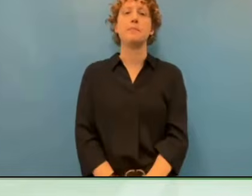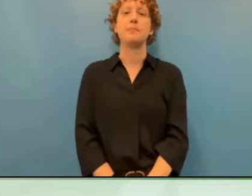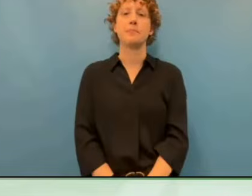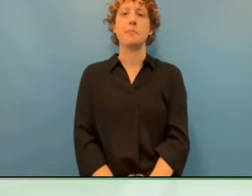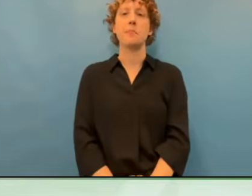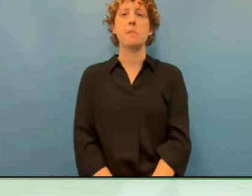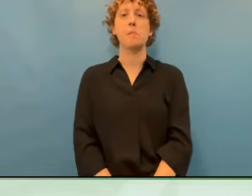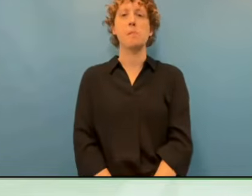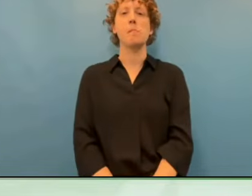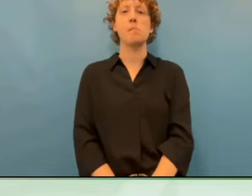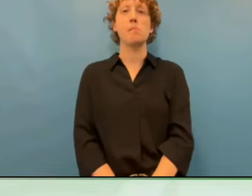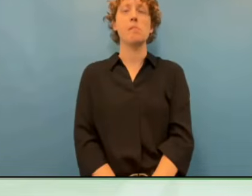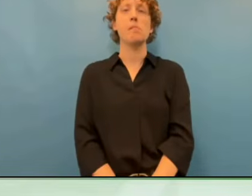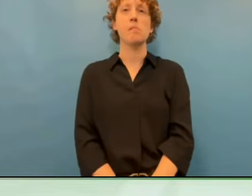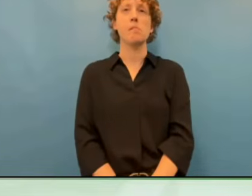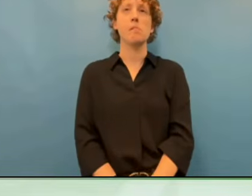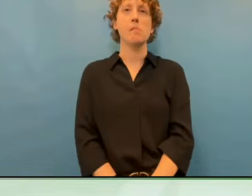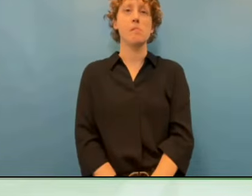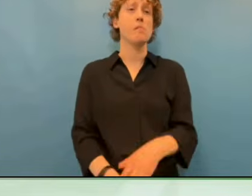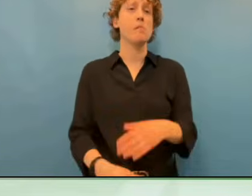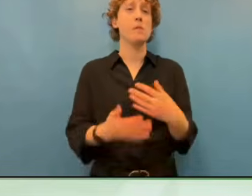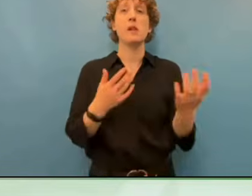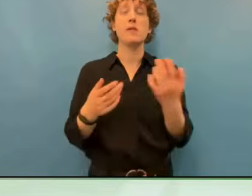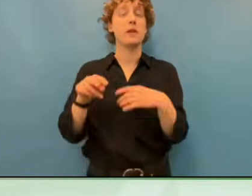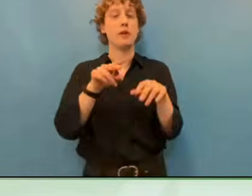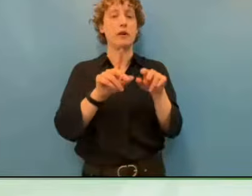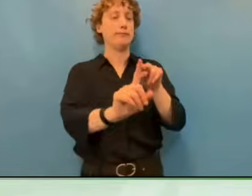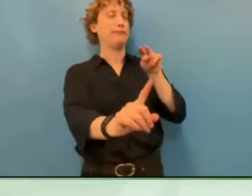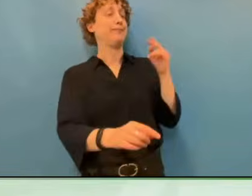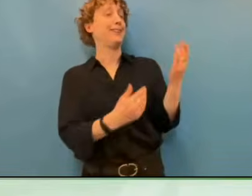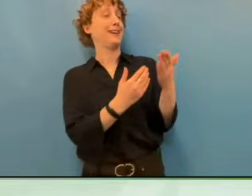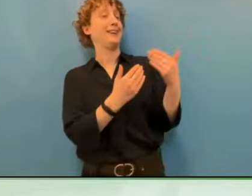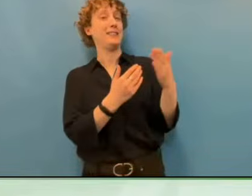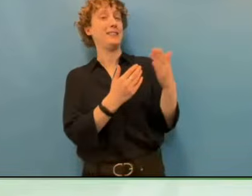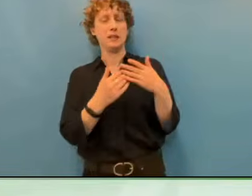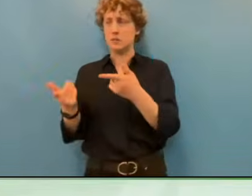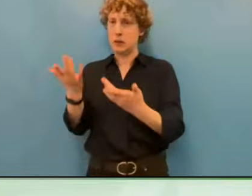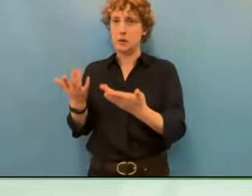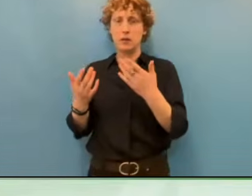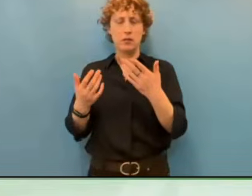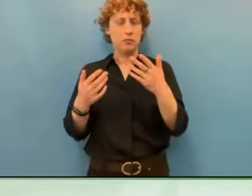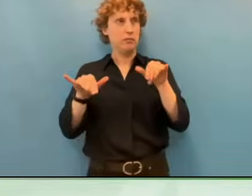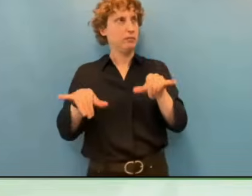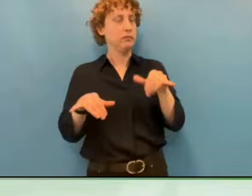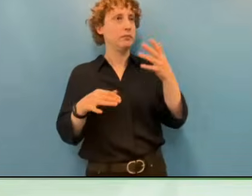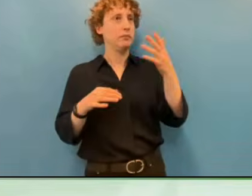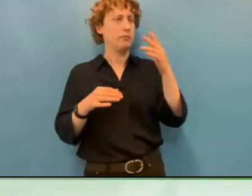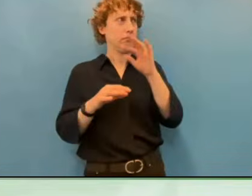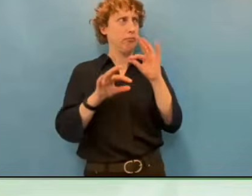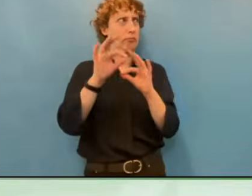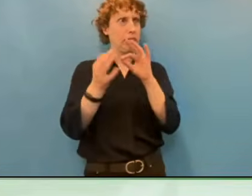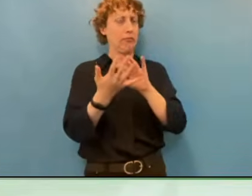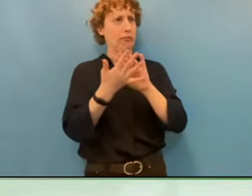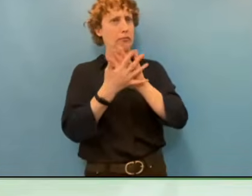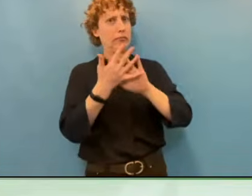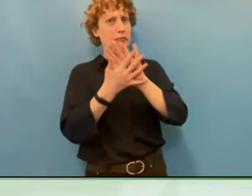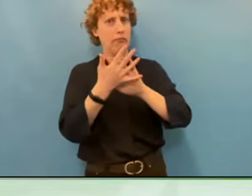have questions. So I think the real challenge is to have this place. The European legislation says there should be a